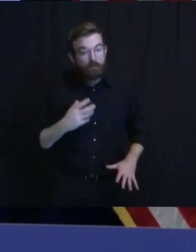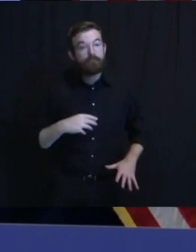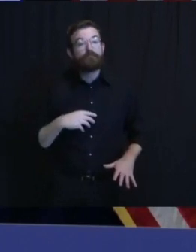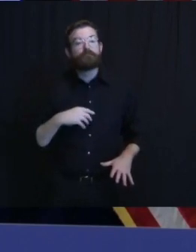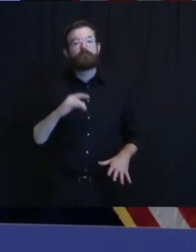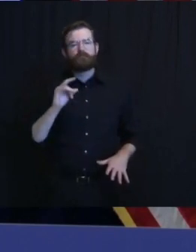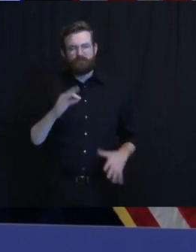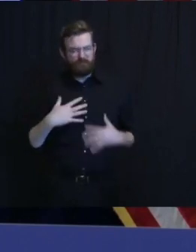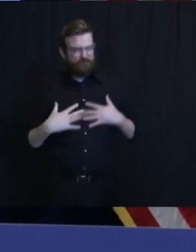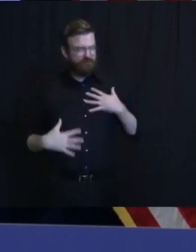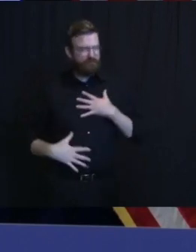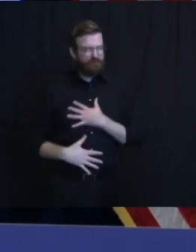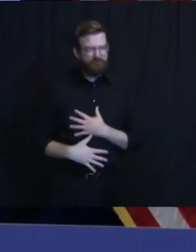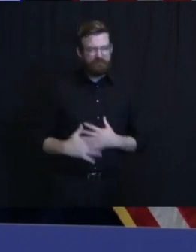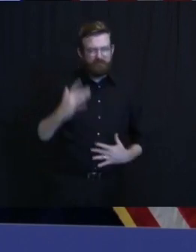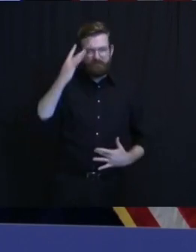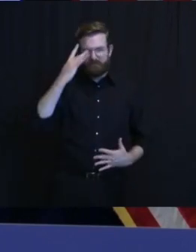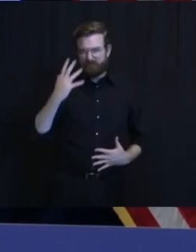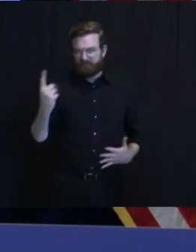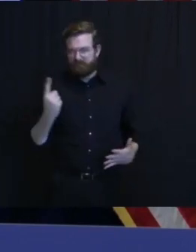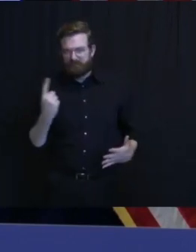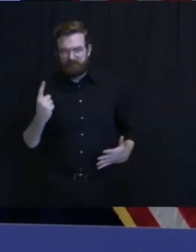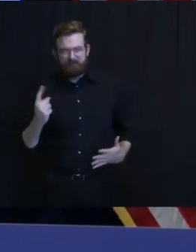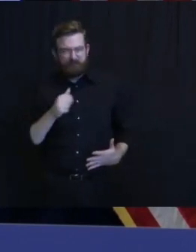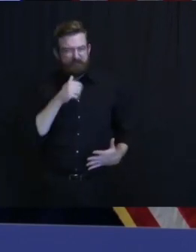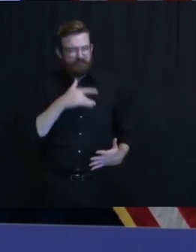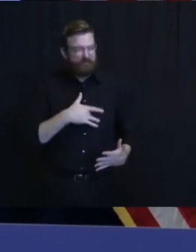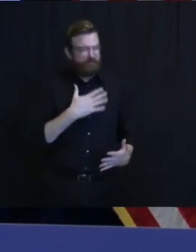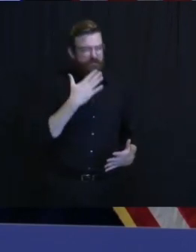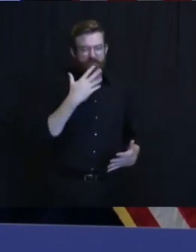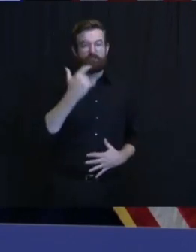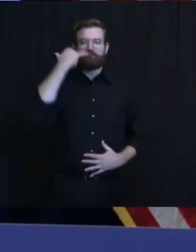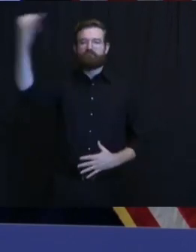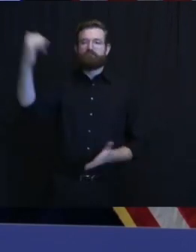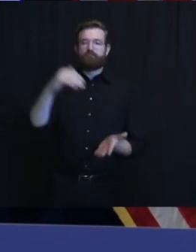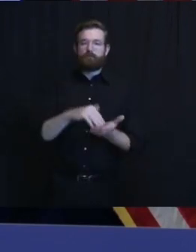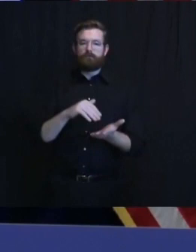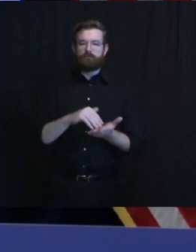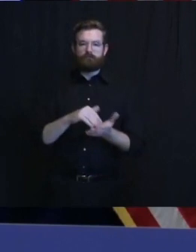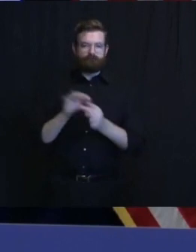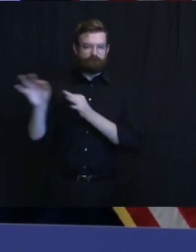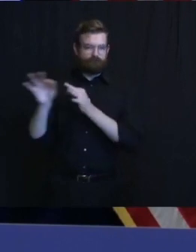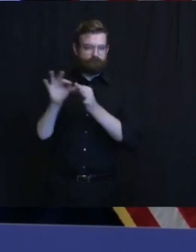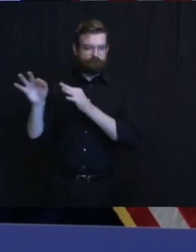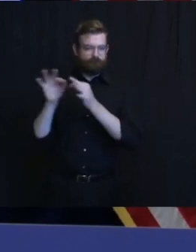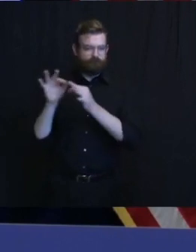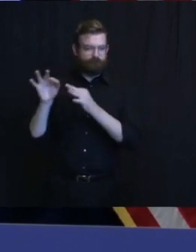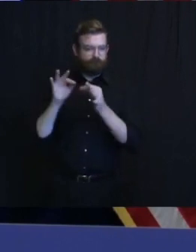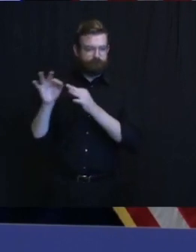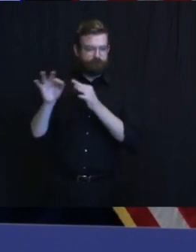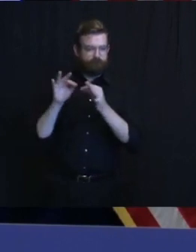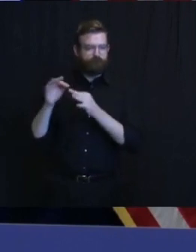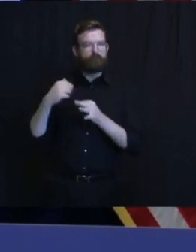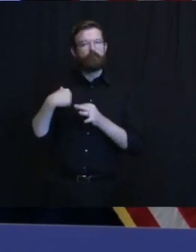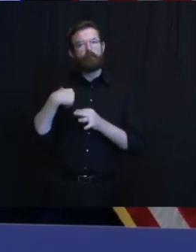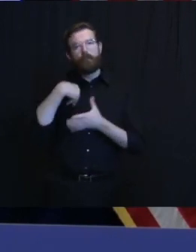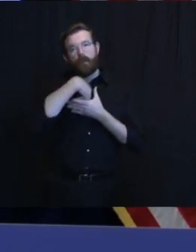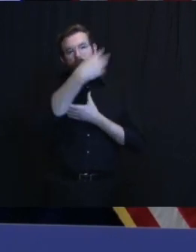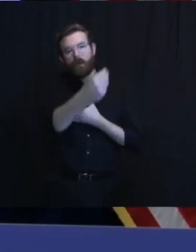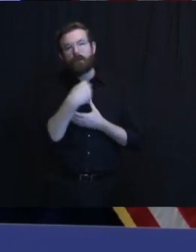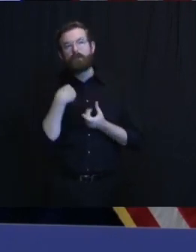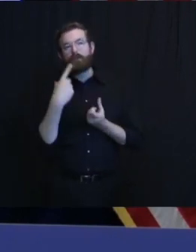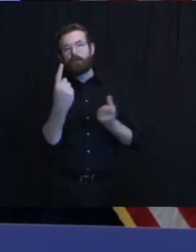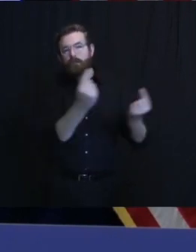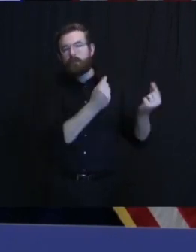And as a reminder, while enjoying the outdoors, you should be wearing a mask or a face covering. The New Jersey DEP has a